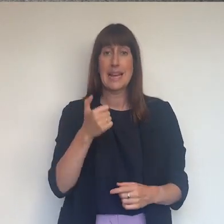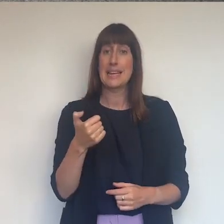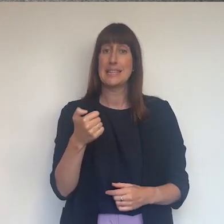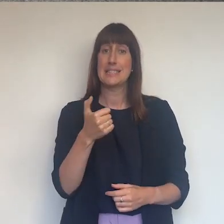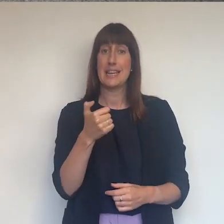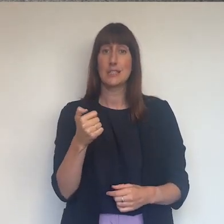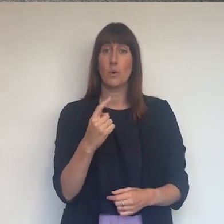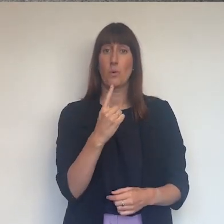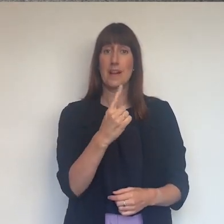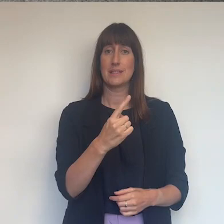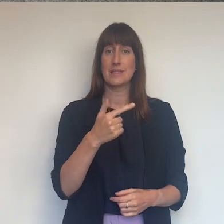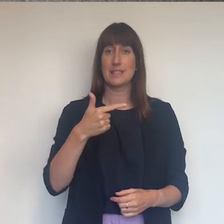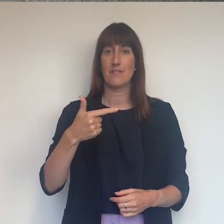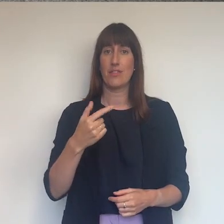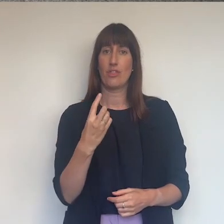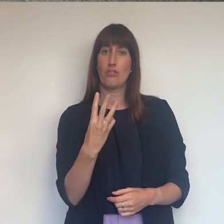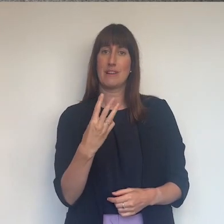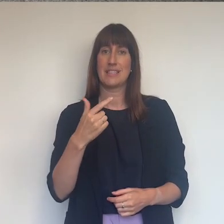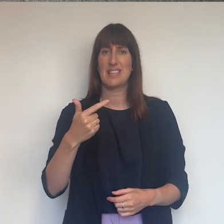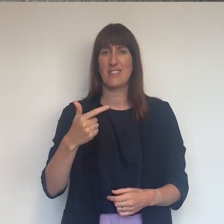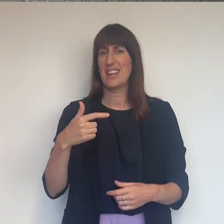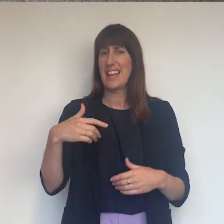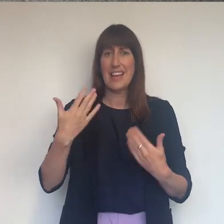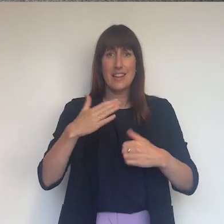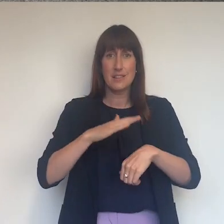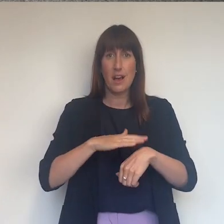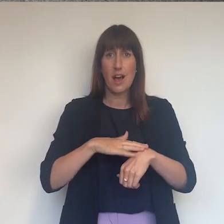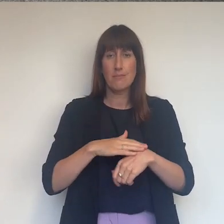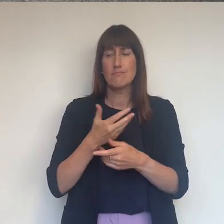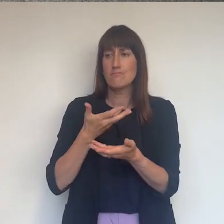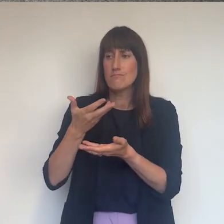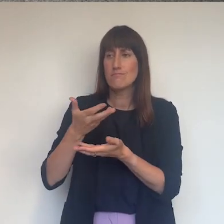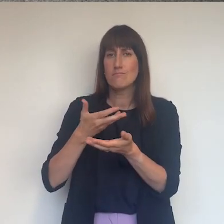1737 anytime to talk to a trained counsellor.